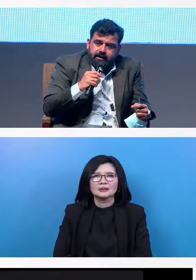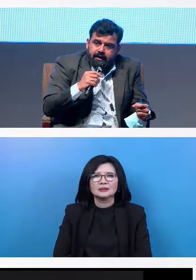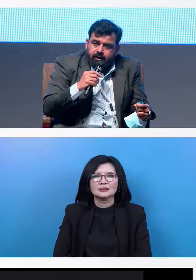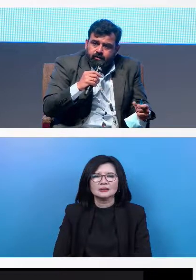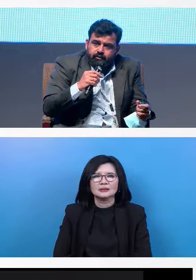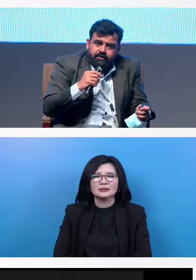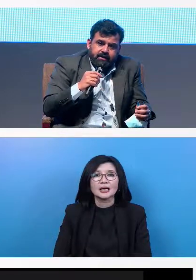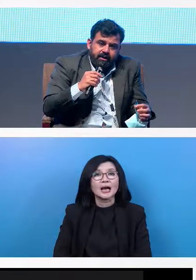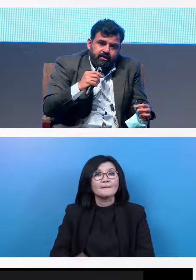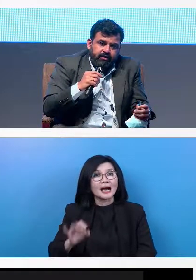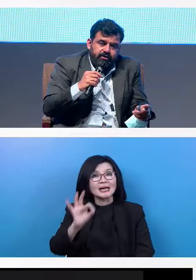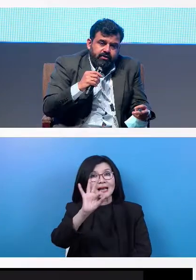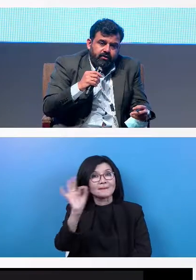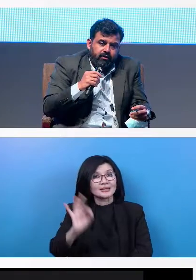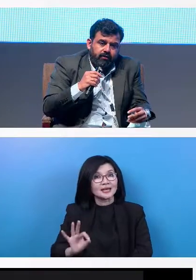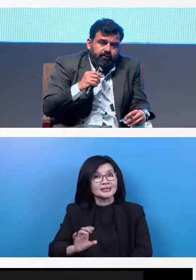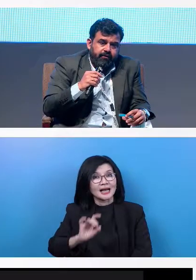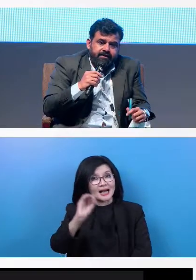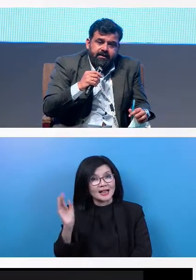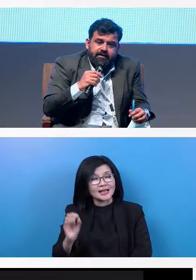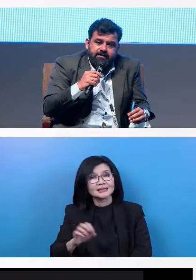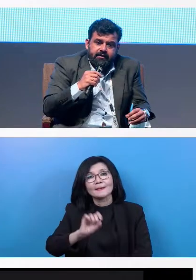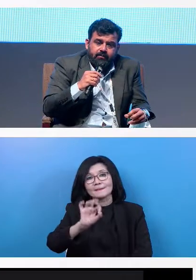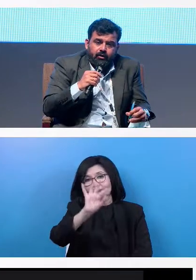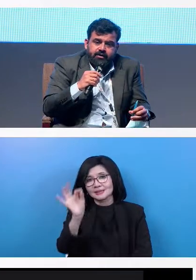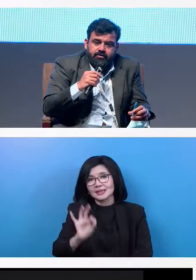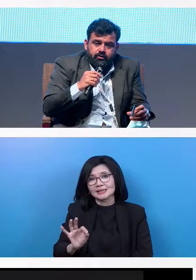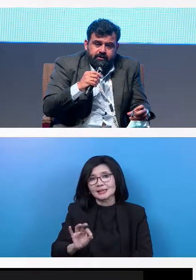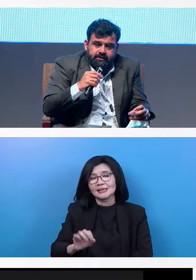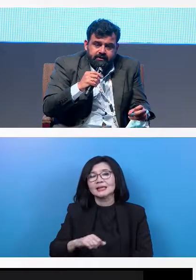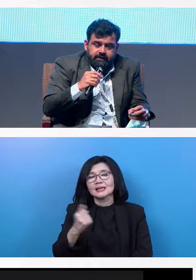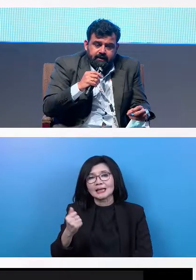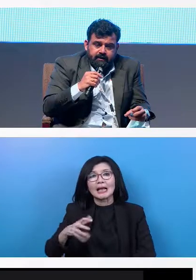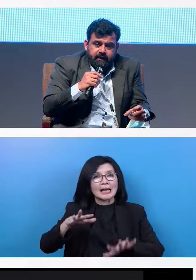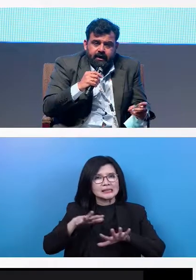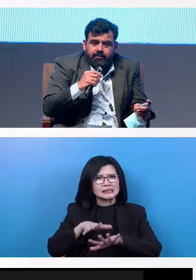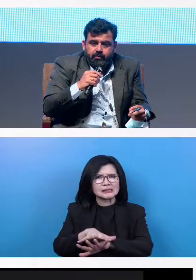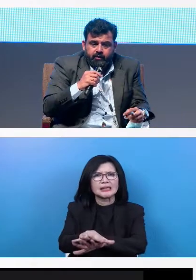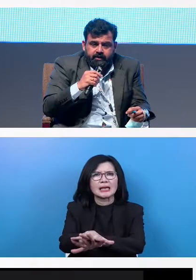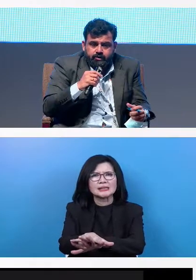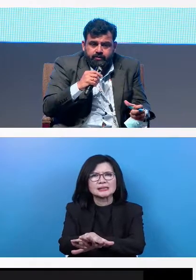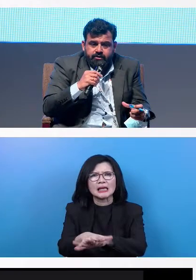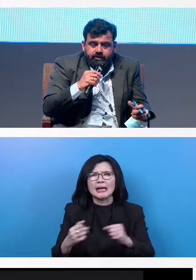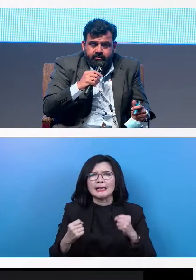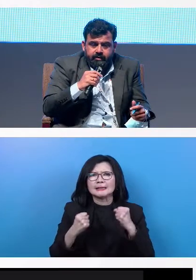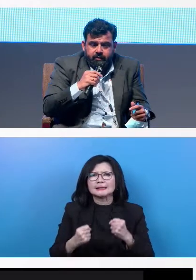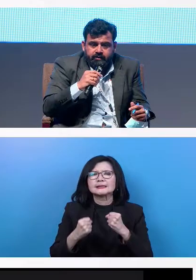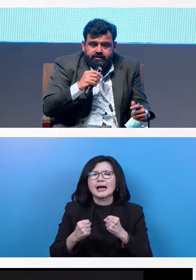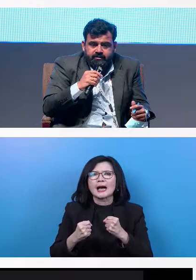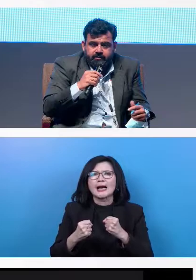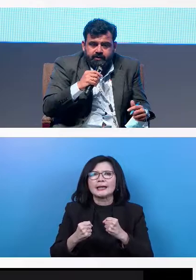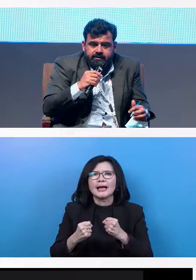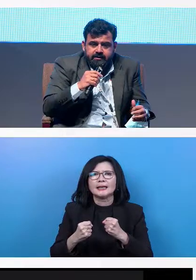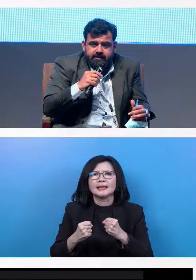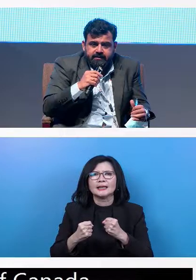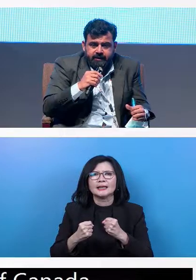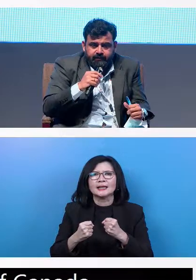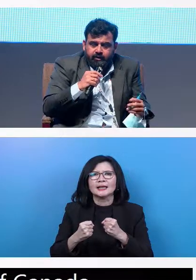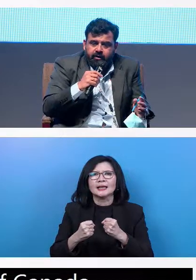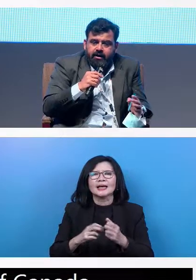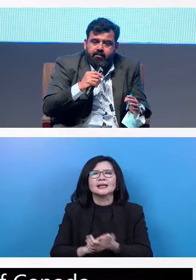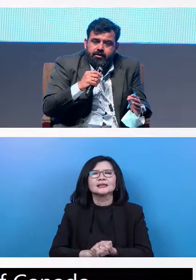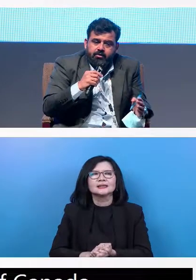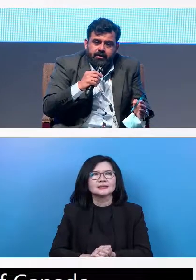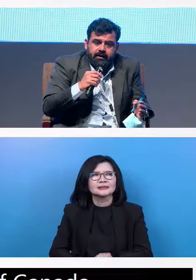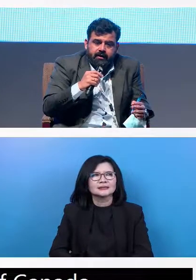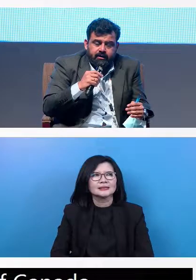is, how do you see the integration of resilience in the bond instruments, the climate bond instruments or the green bonds instruments in itself,